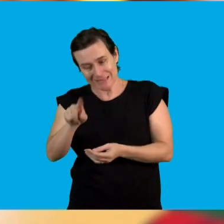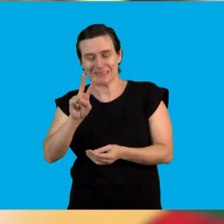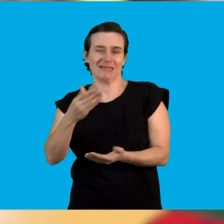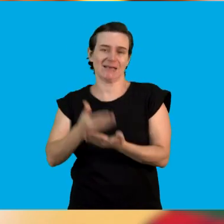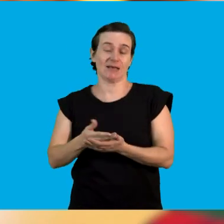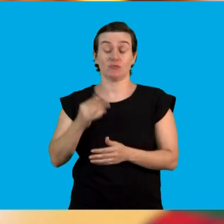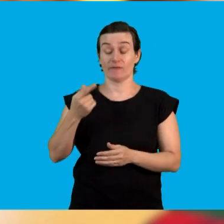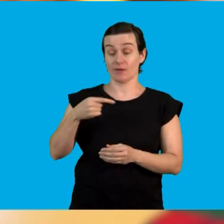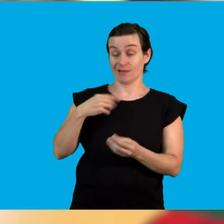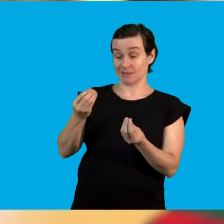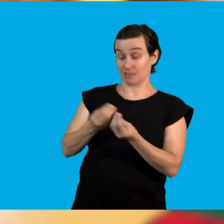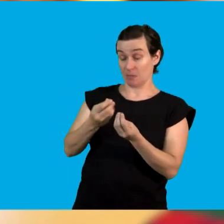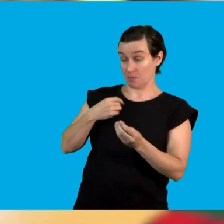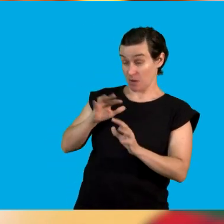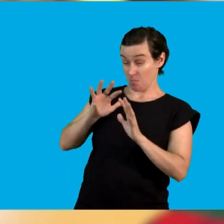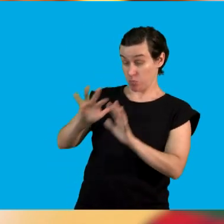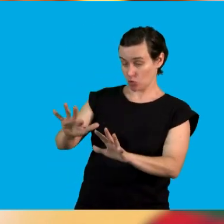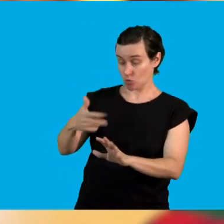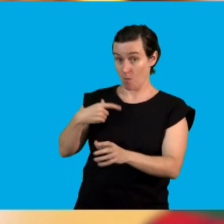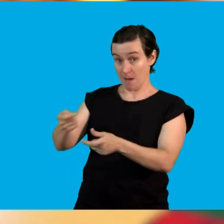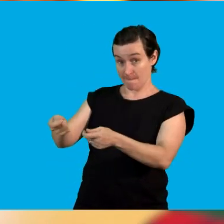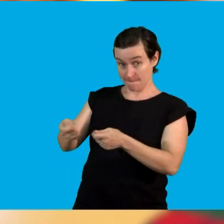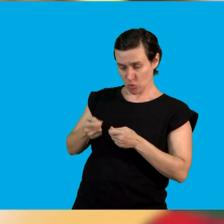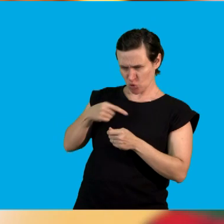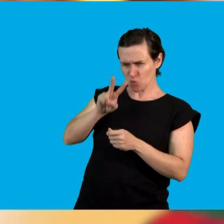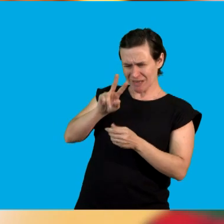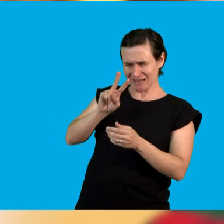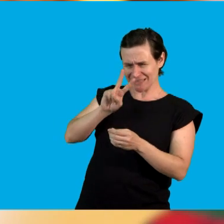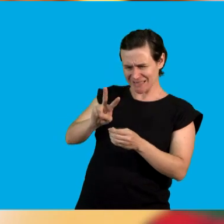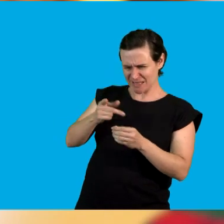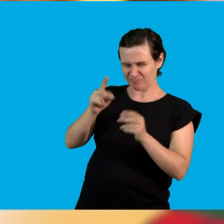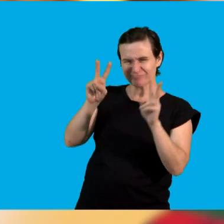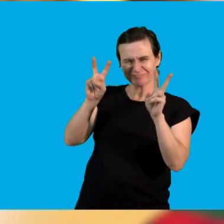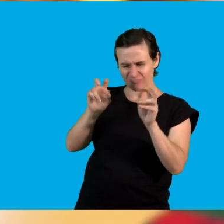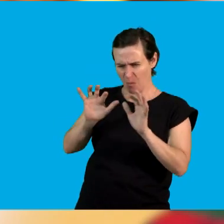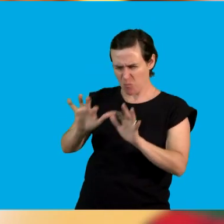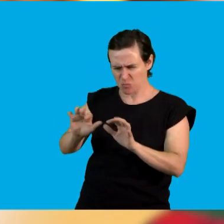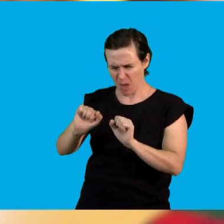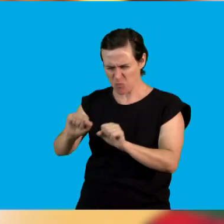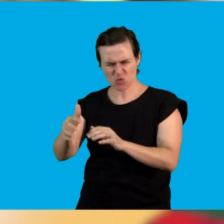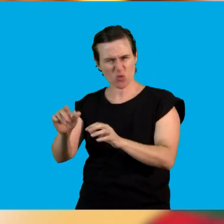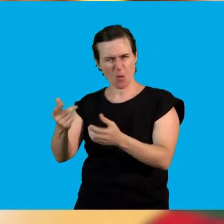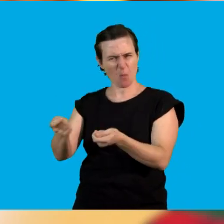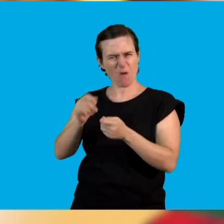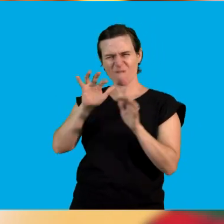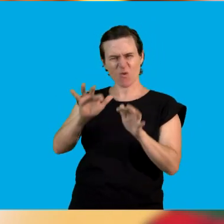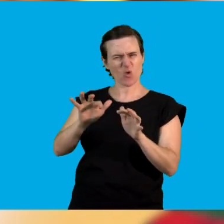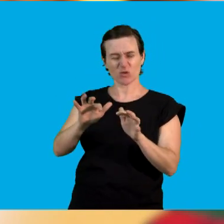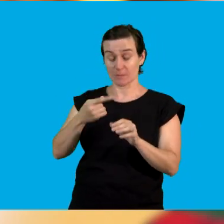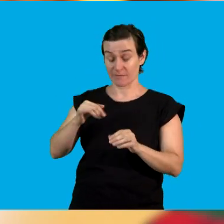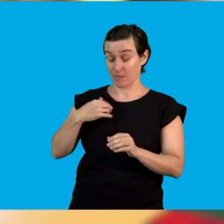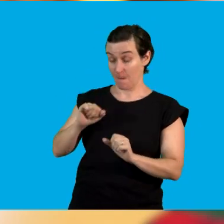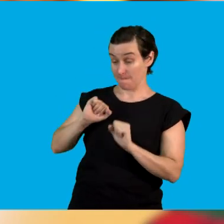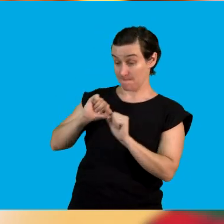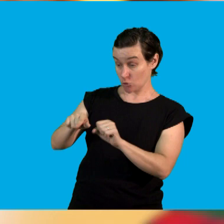or pulling an object, we can't actually see the amount of force that you are applying onto the object, but we can see the effects of it. So,